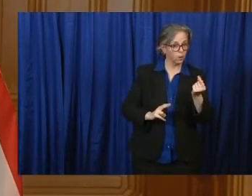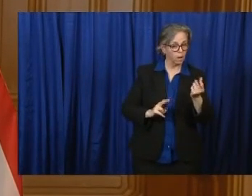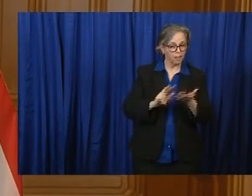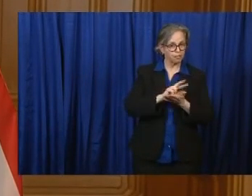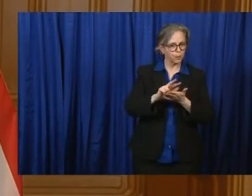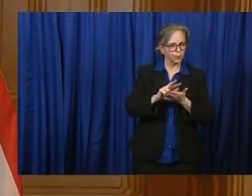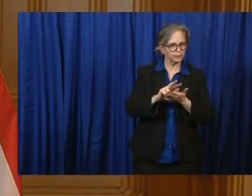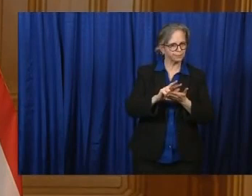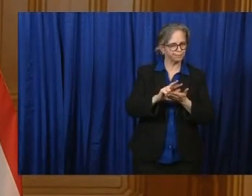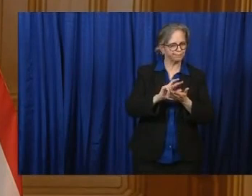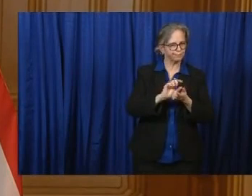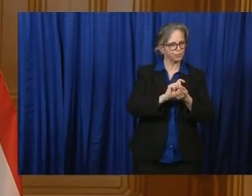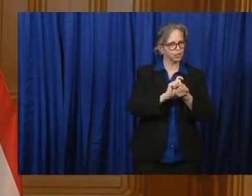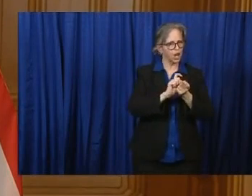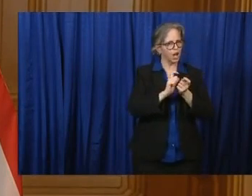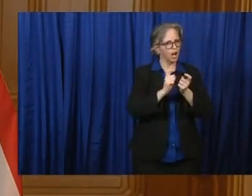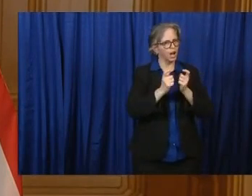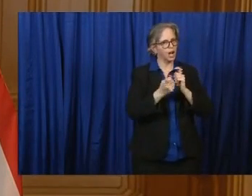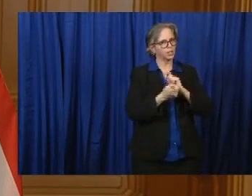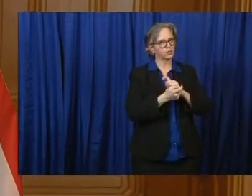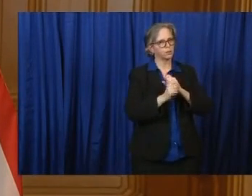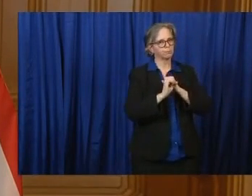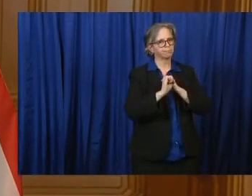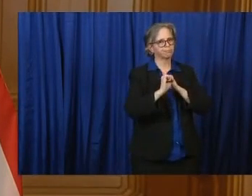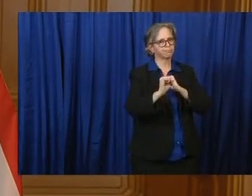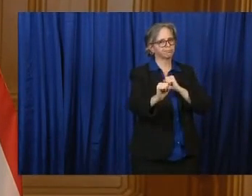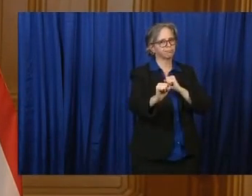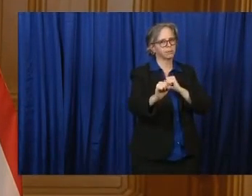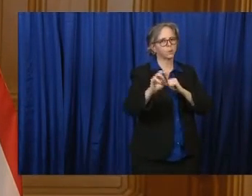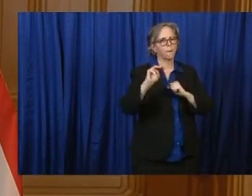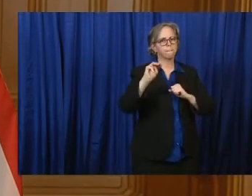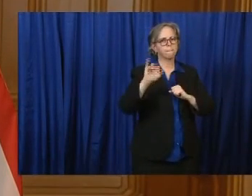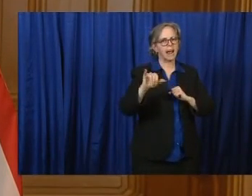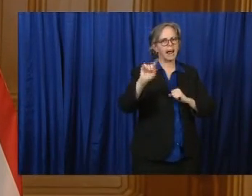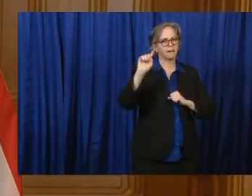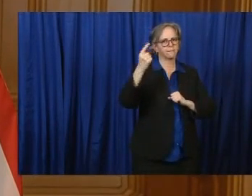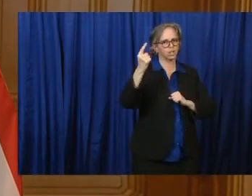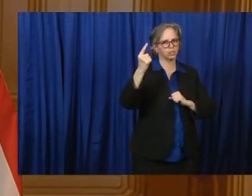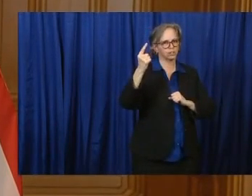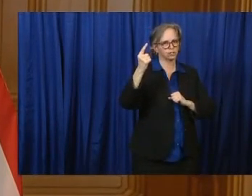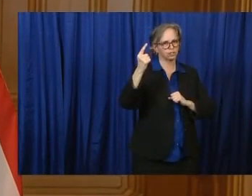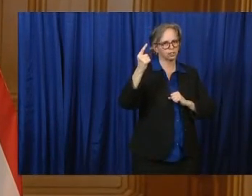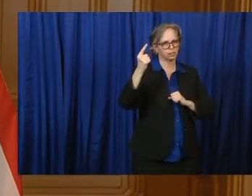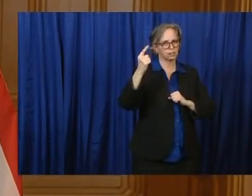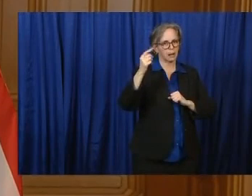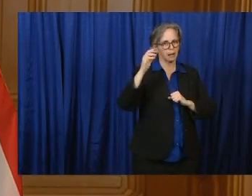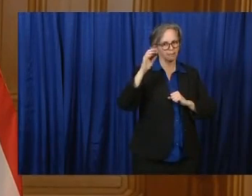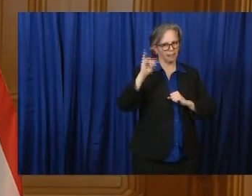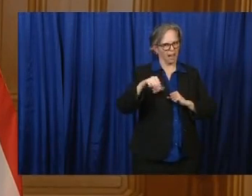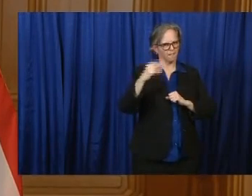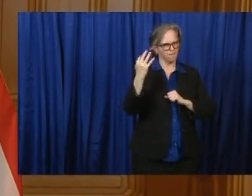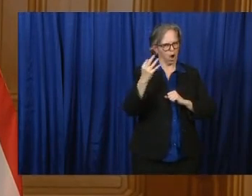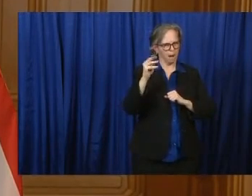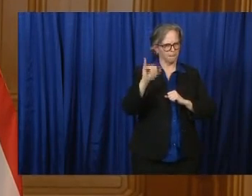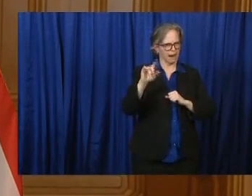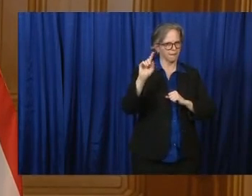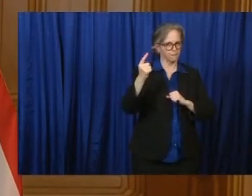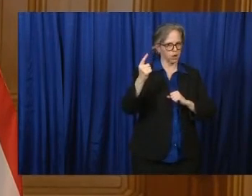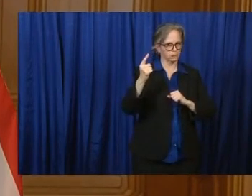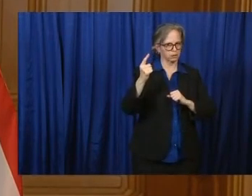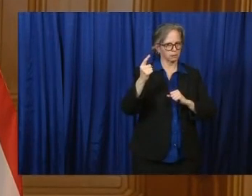to May 1st, which happens to be a Friday. We'll reevaluate this as we get closer to